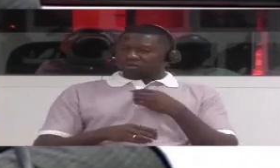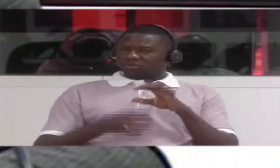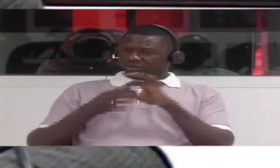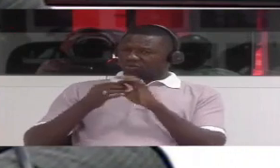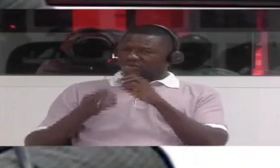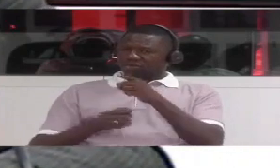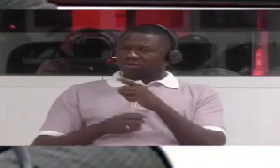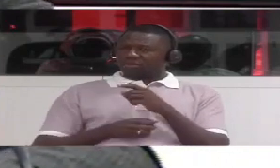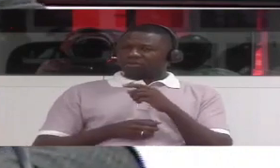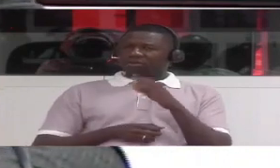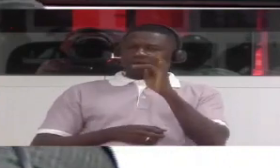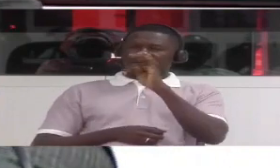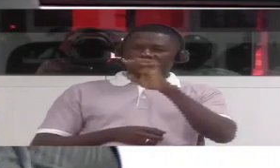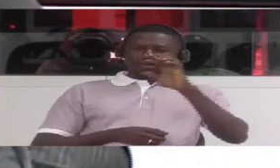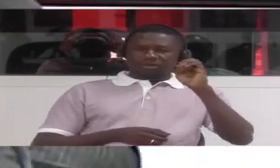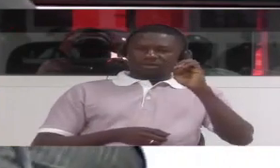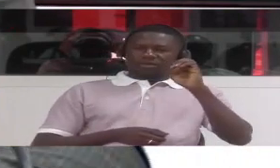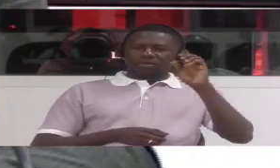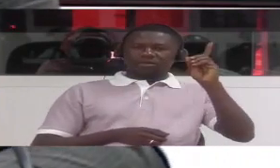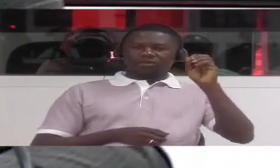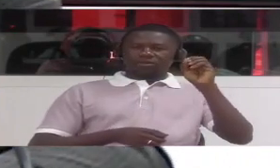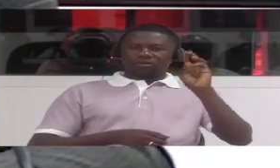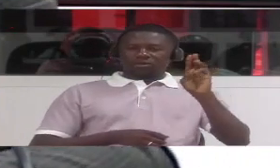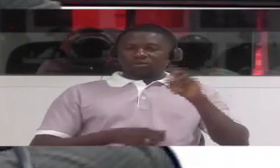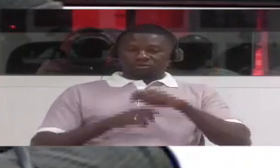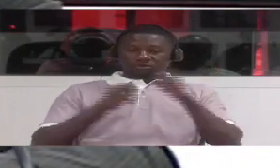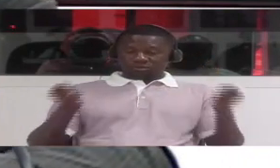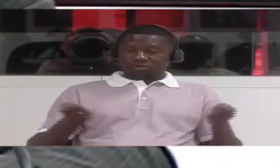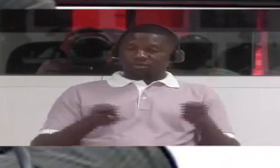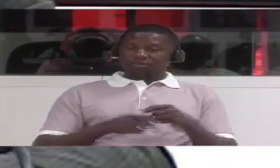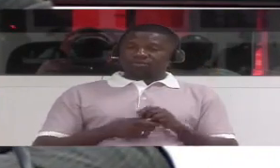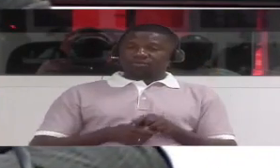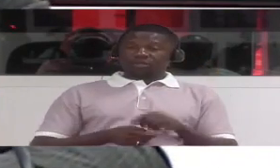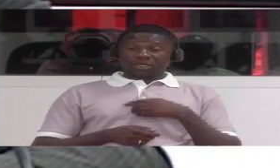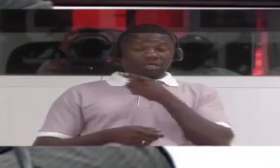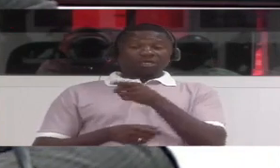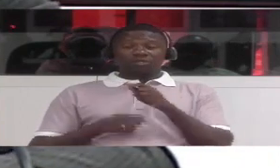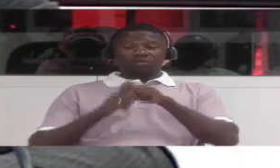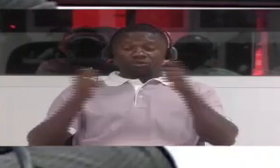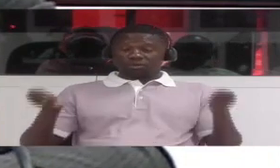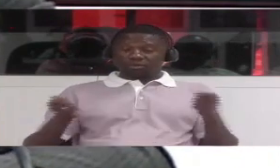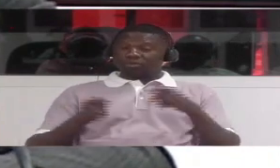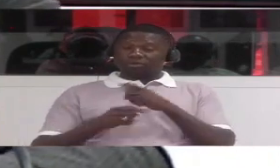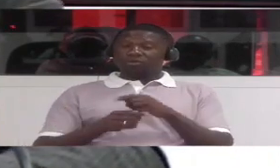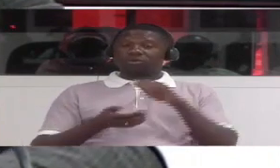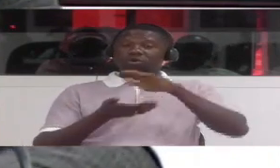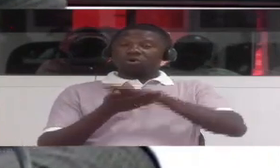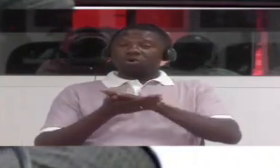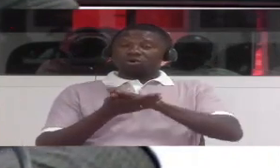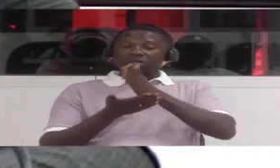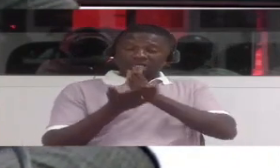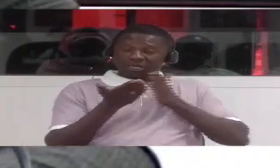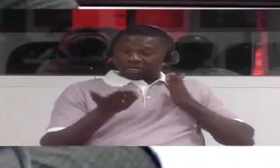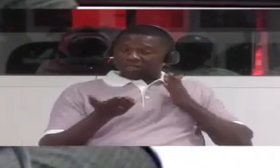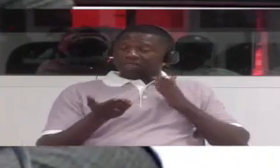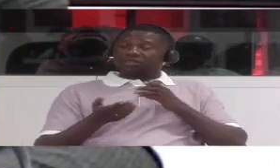that? Well, Freedom newspaper was an online paper. It was well known around because it was the paper that